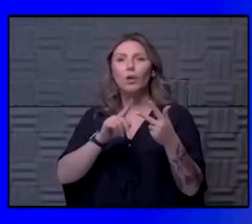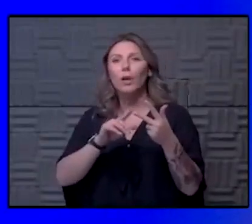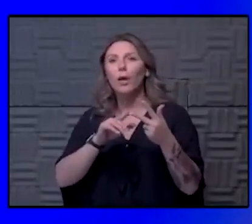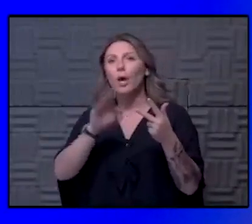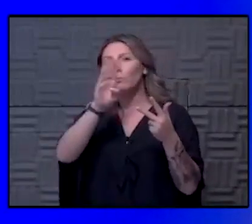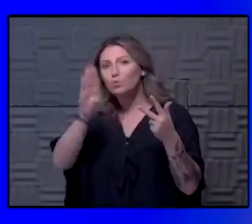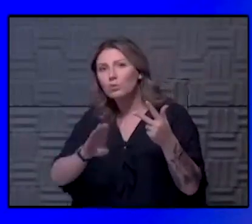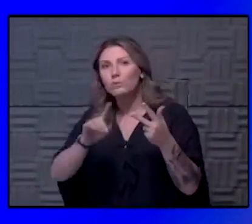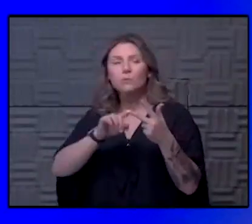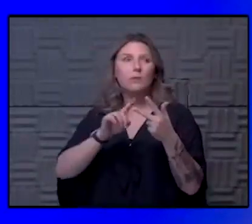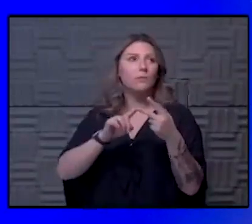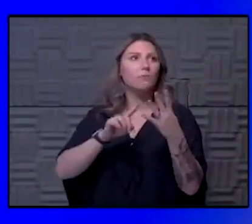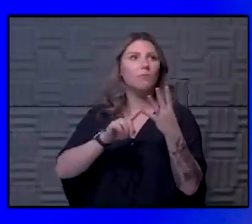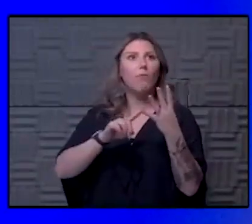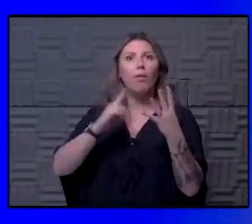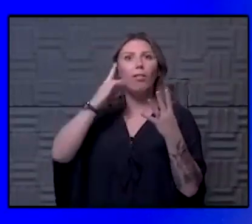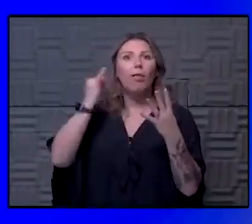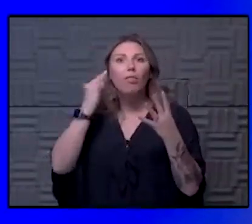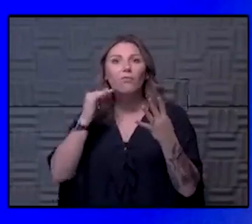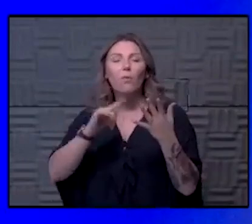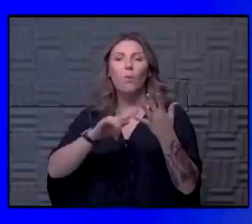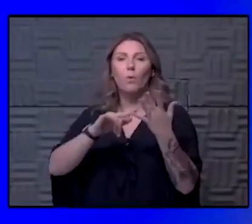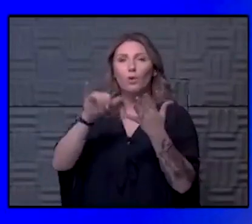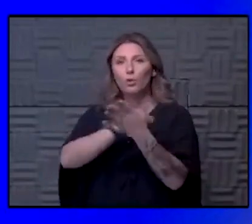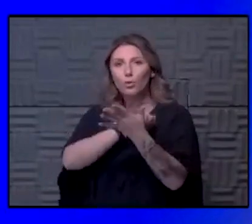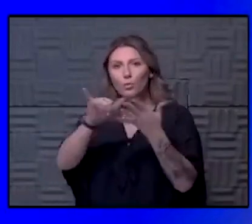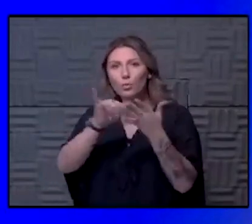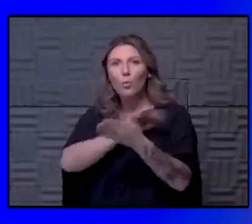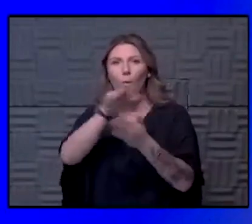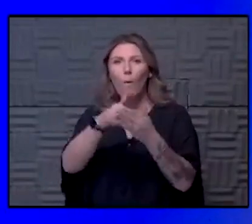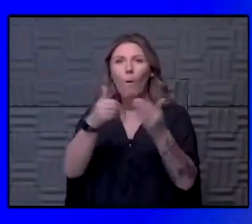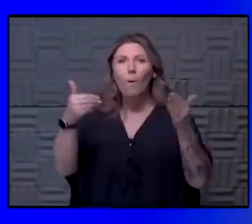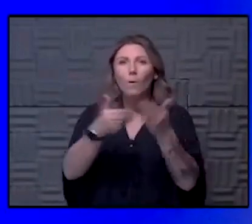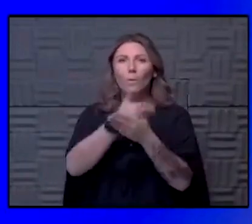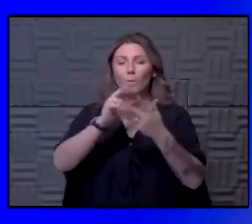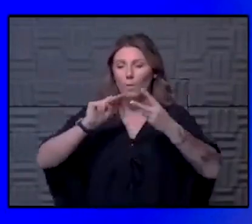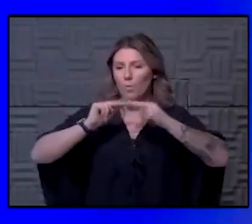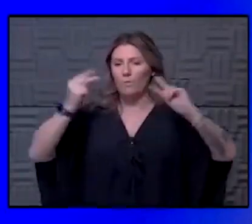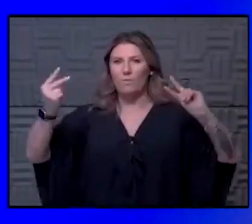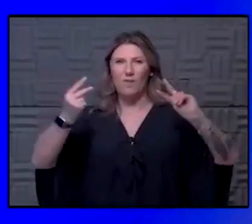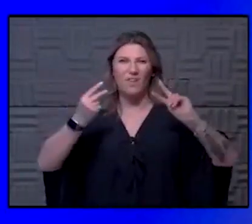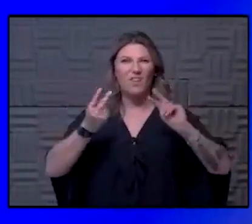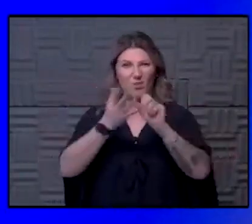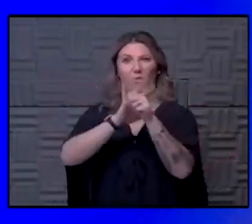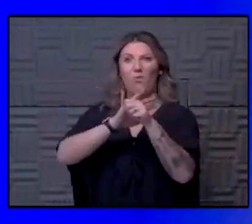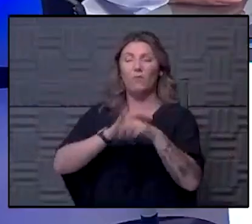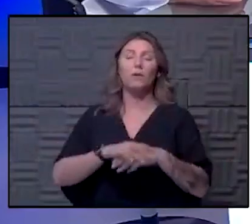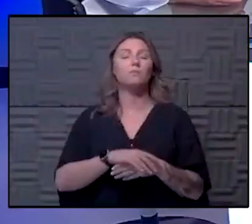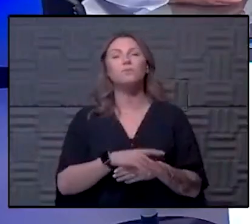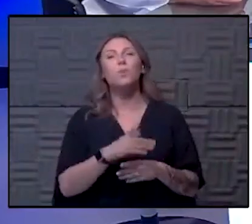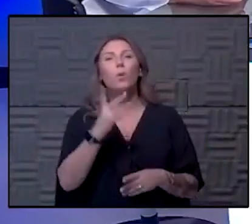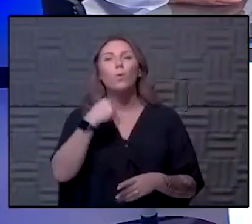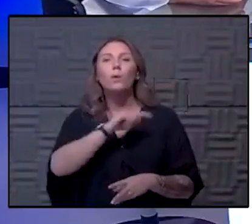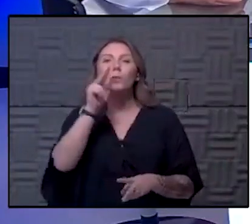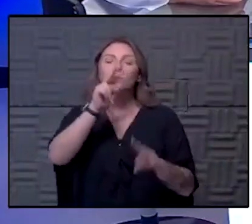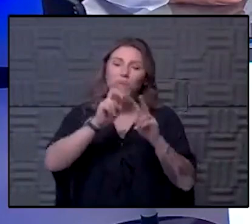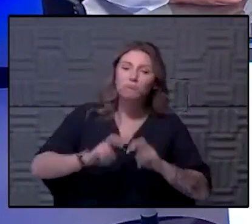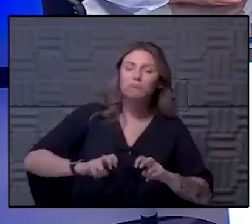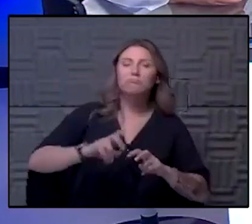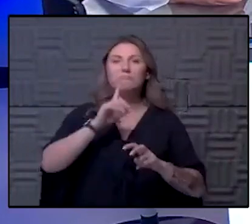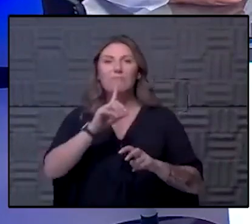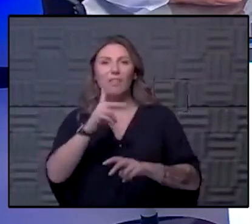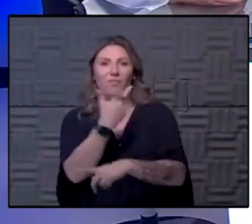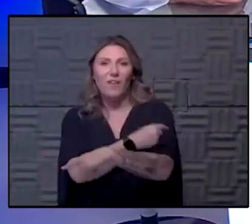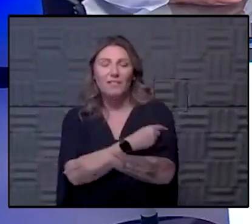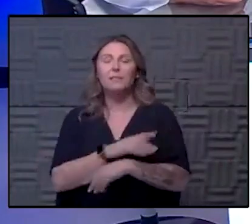a multidisciplinary group looking at that for those persons that have been fully vaccinated as well. I think we have time